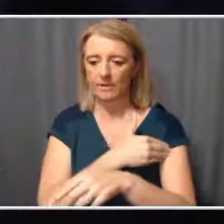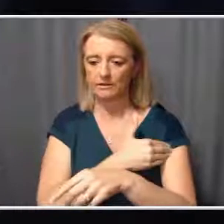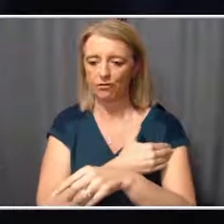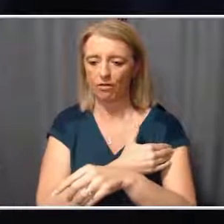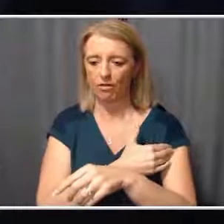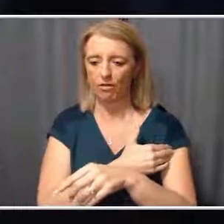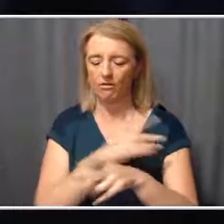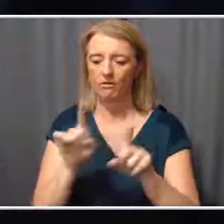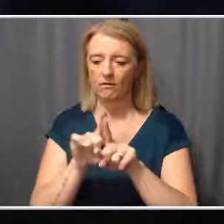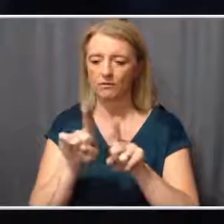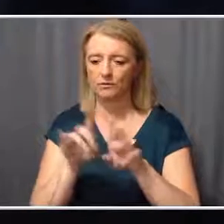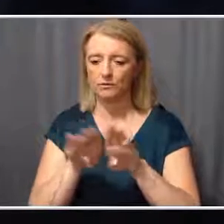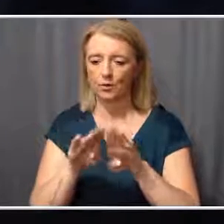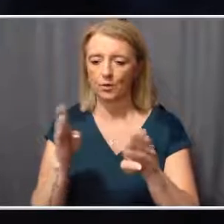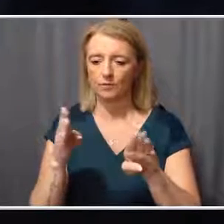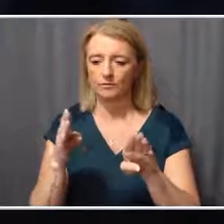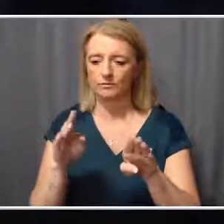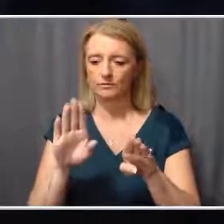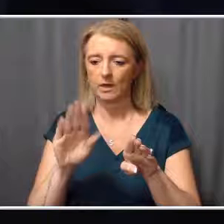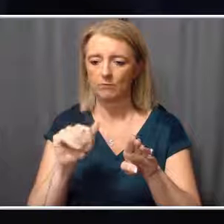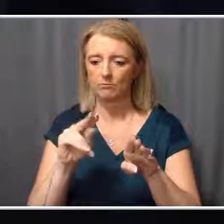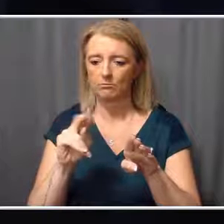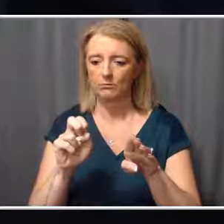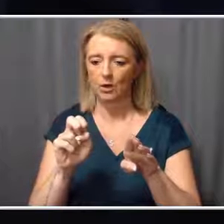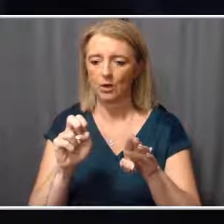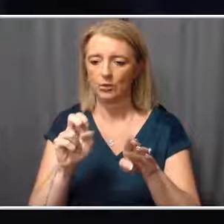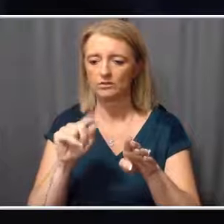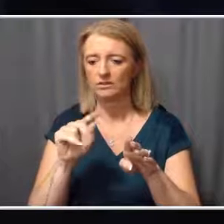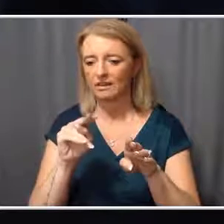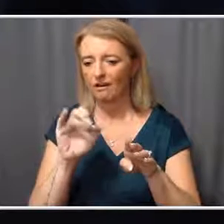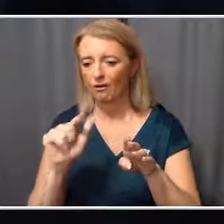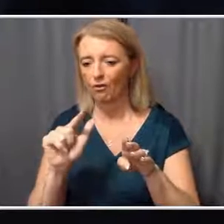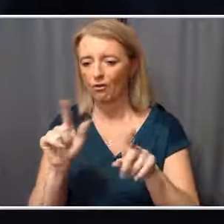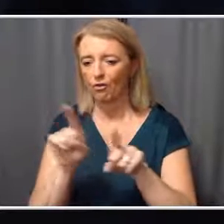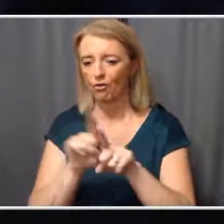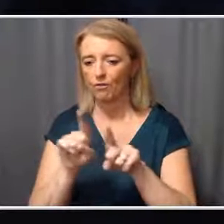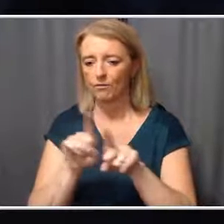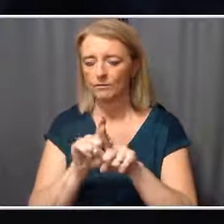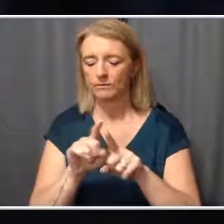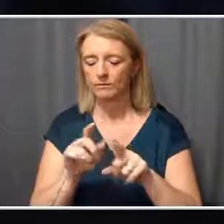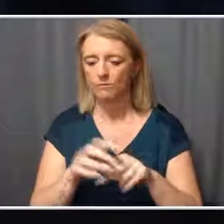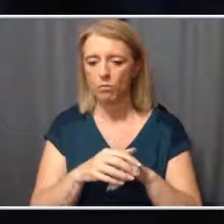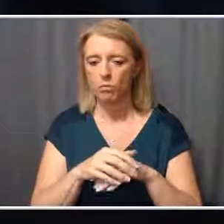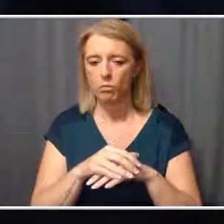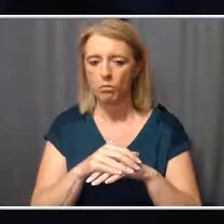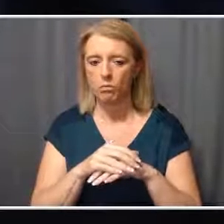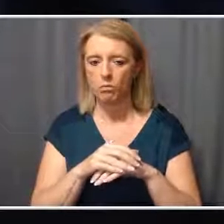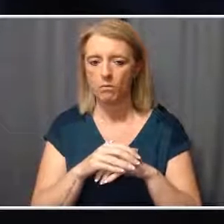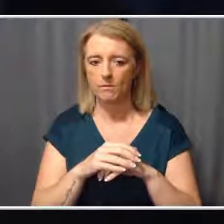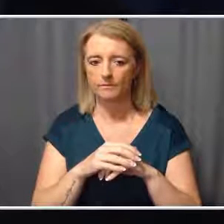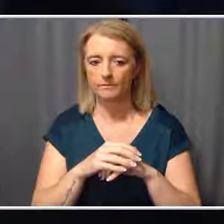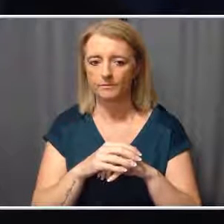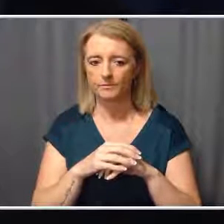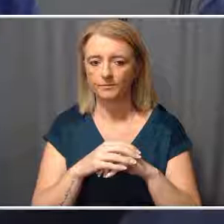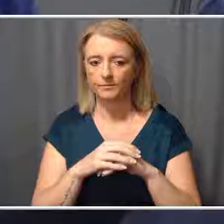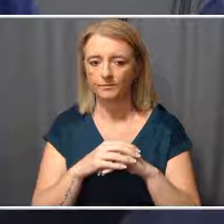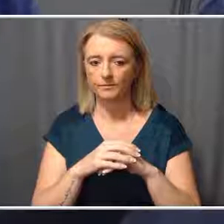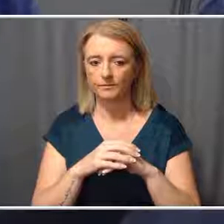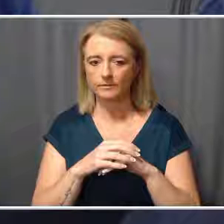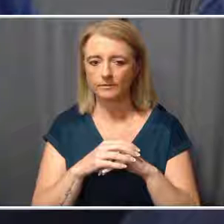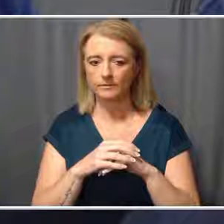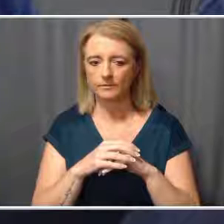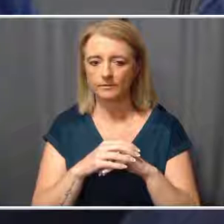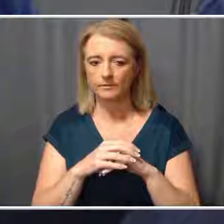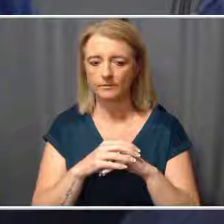so that where the nerve comes out through the bone, Exactly. and that doesn't irritate and inflame as much. Exactly. Take traction off the nerve and then